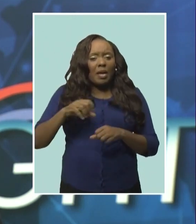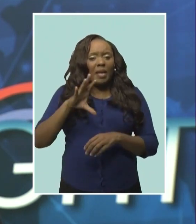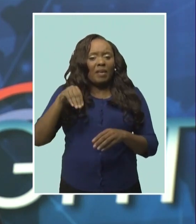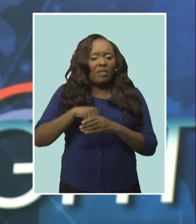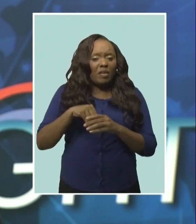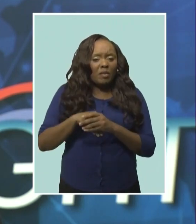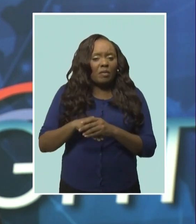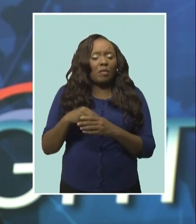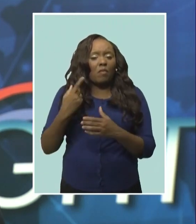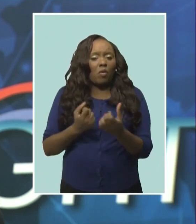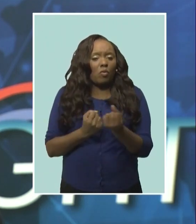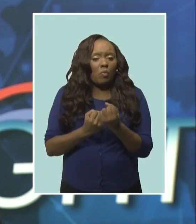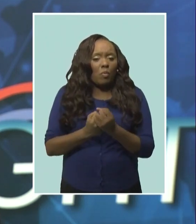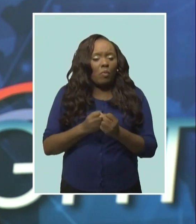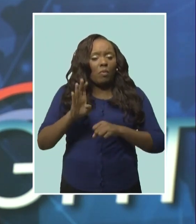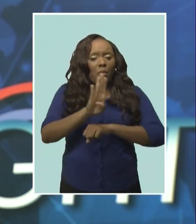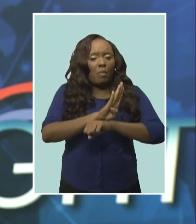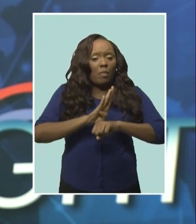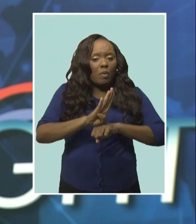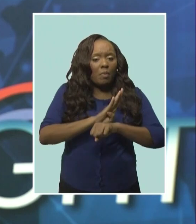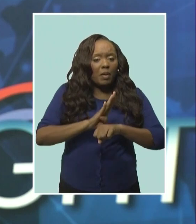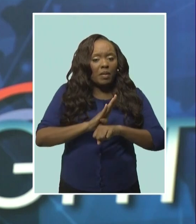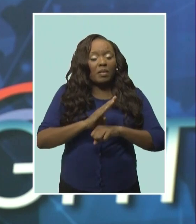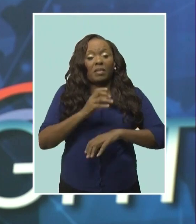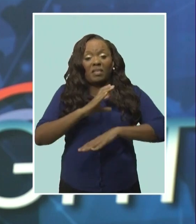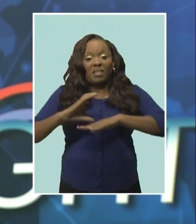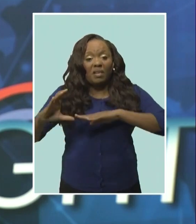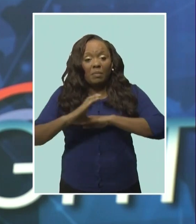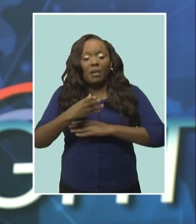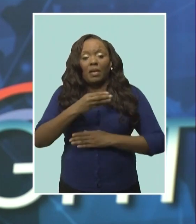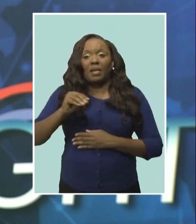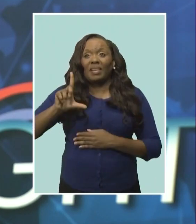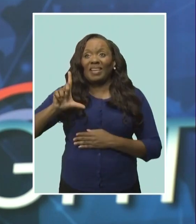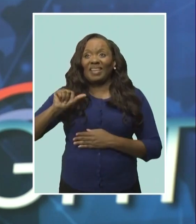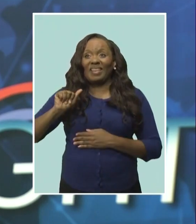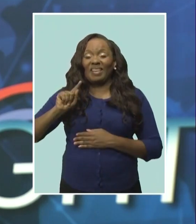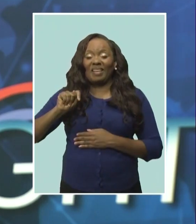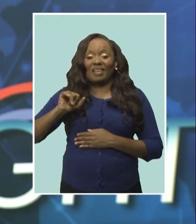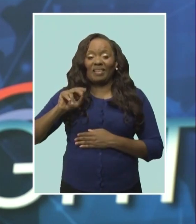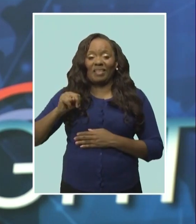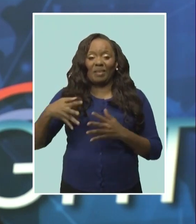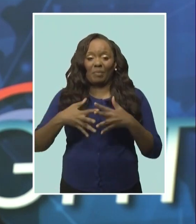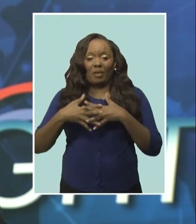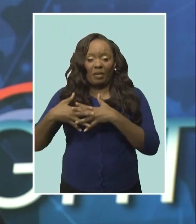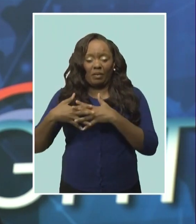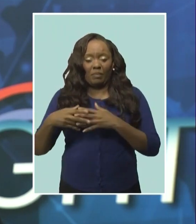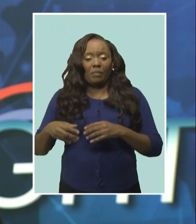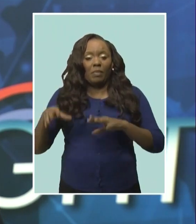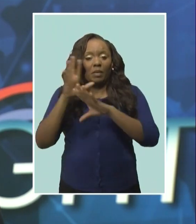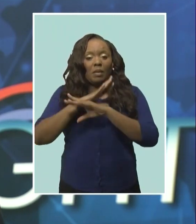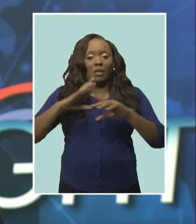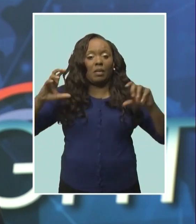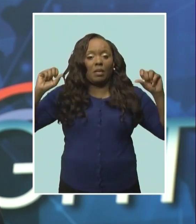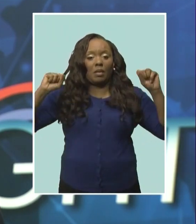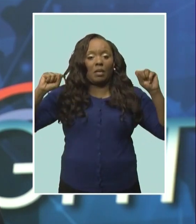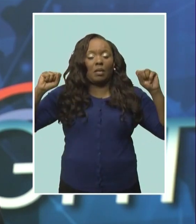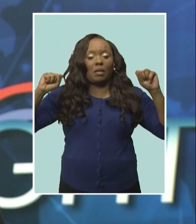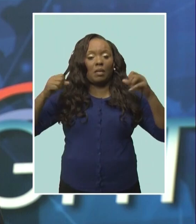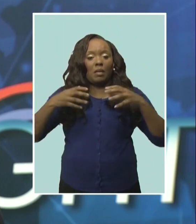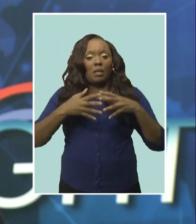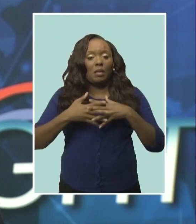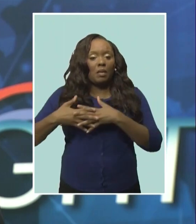and the Caribbean. President of the United States, Joe Biden, has announced an initiative that could see this become